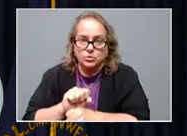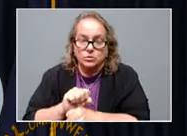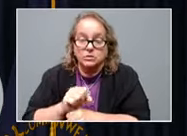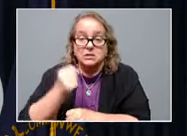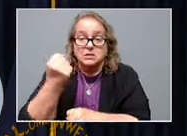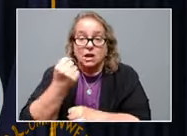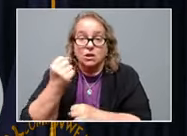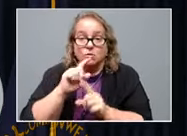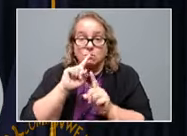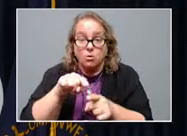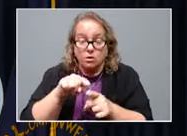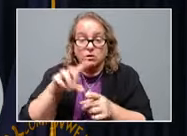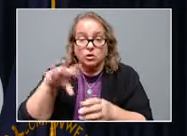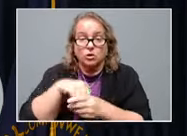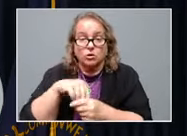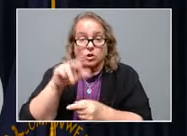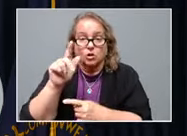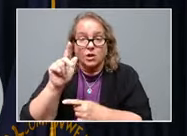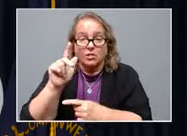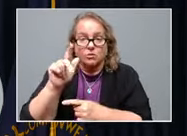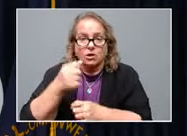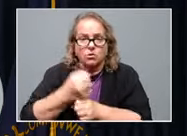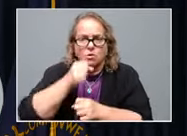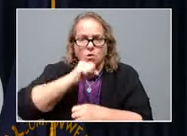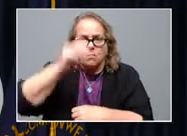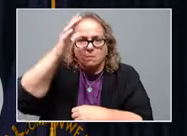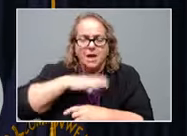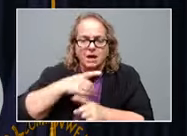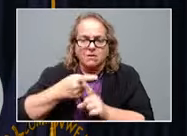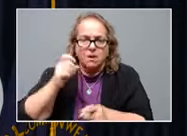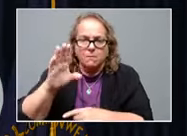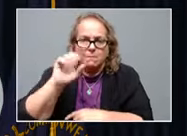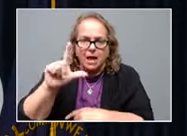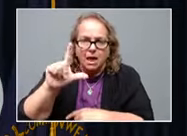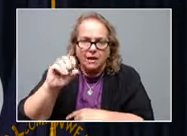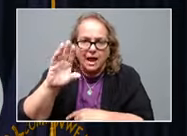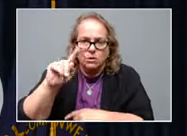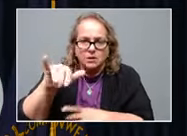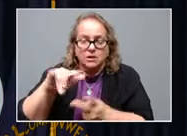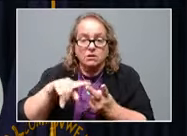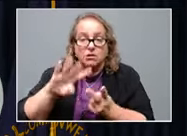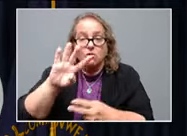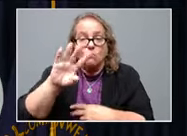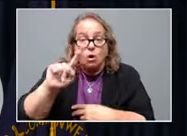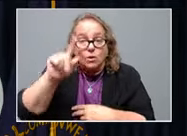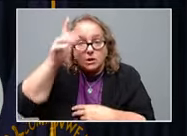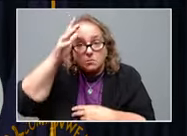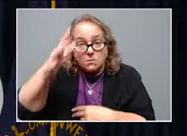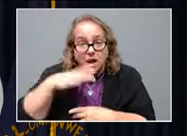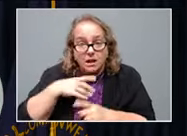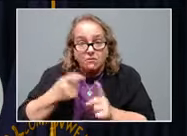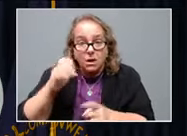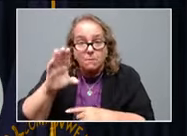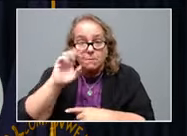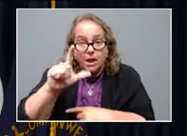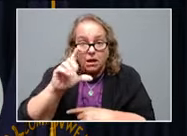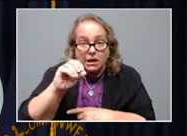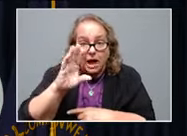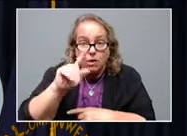includes a 23-year-old man from Bell County, a 41-year-old man from Bell County,